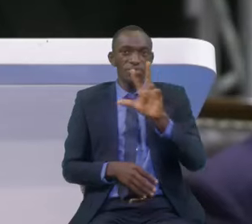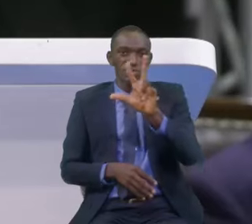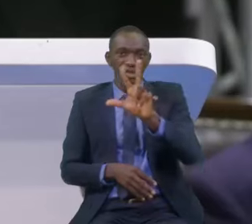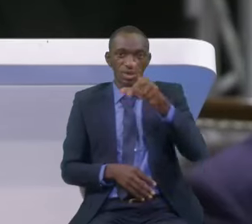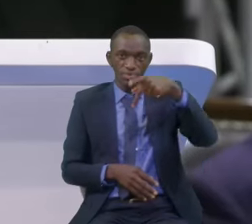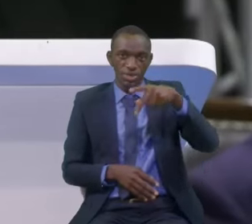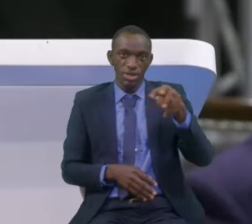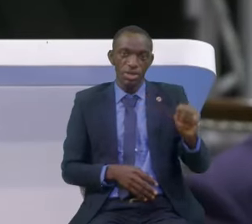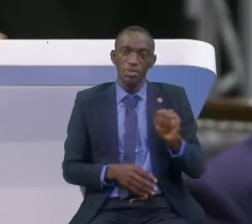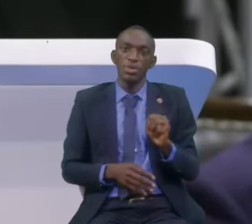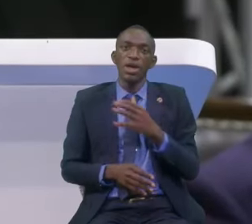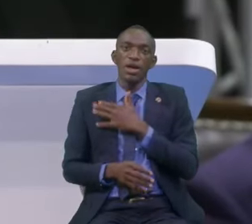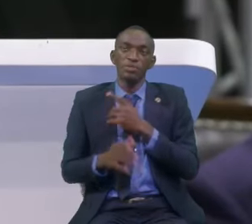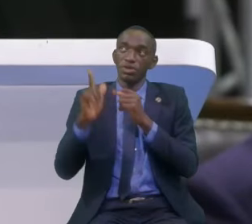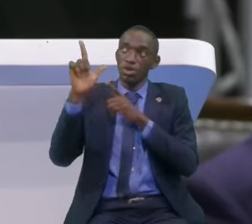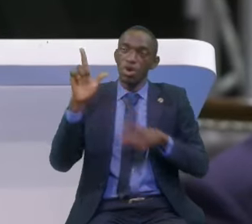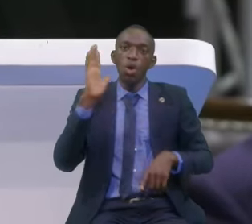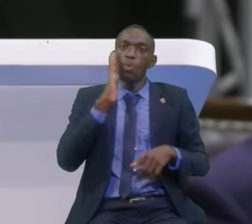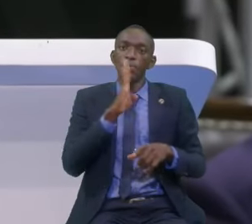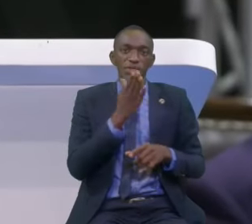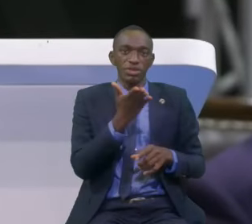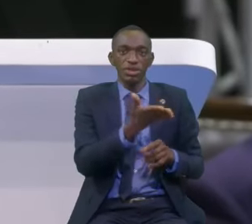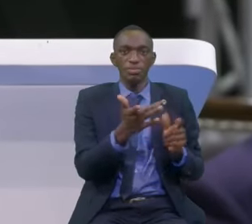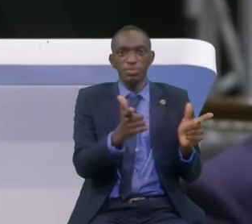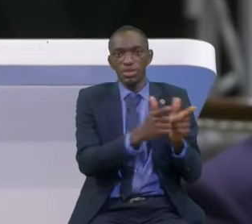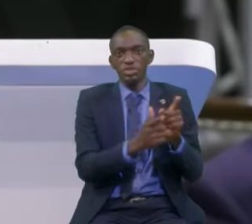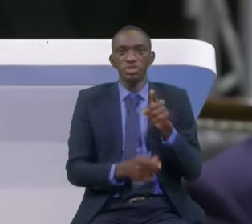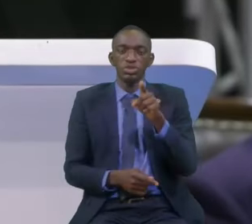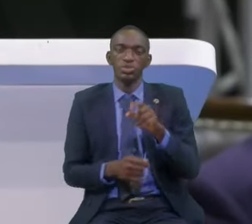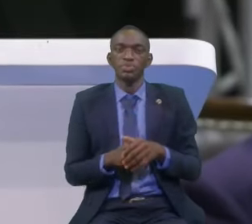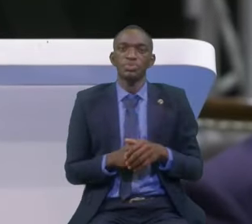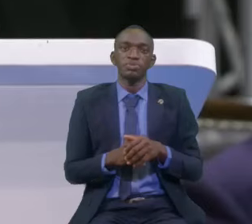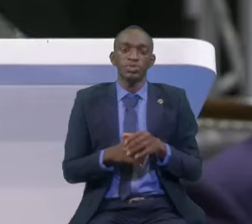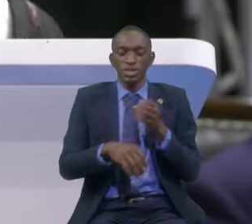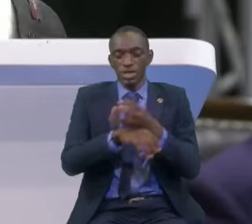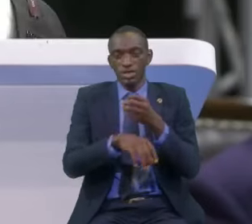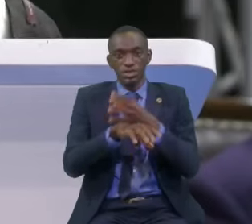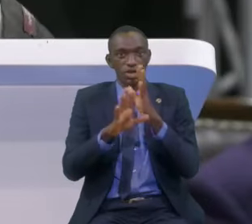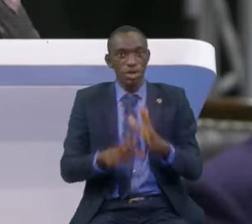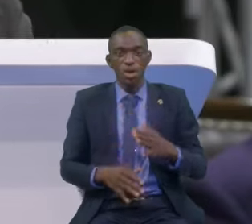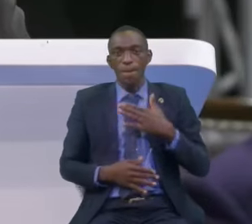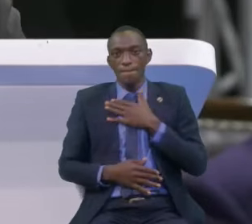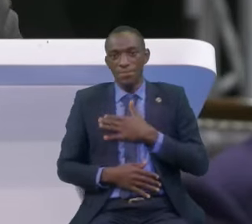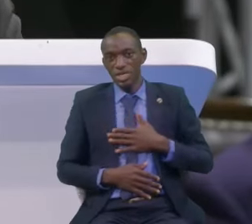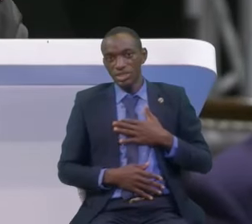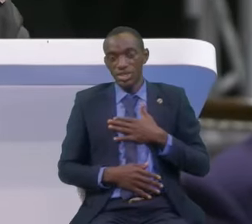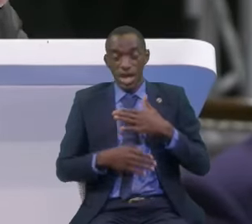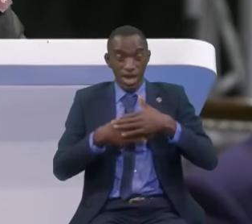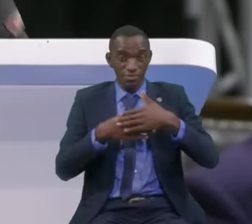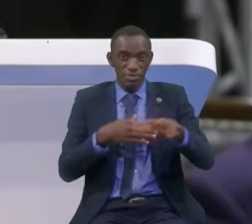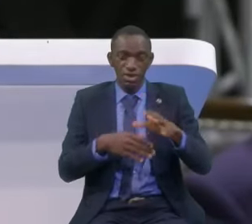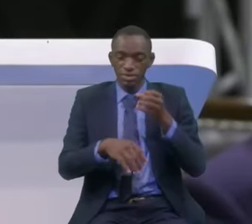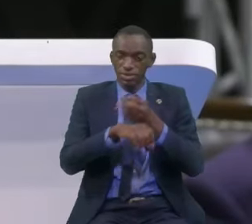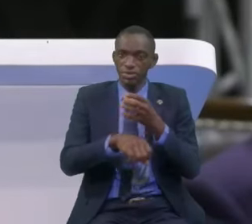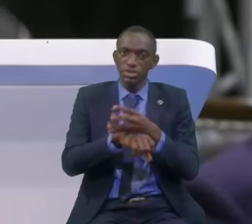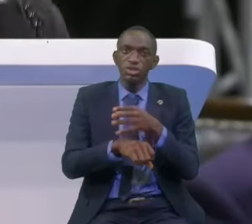meeting you councelors please after cel saying you don't need to go